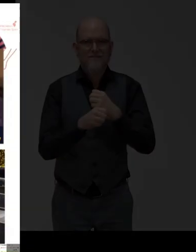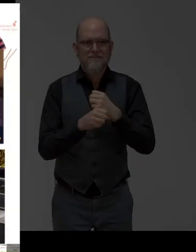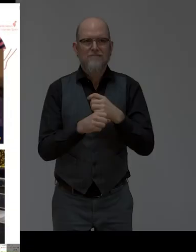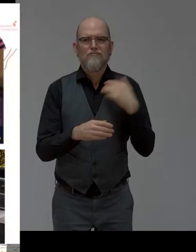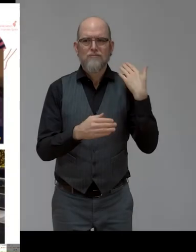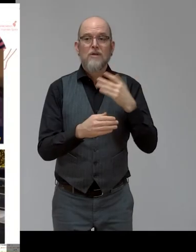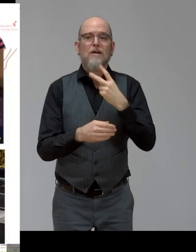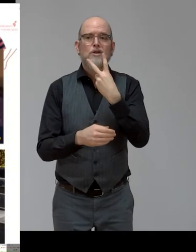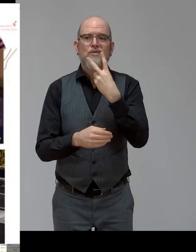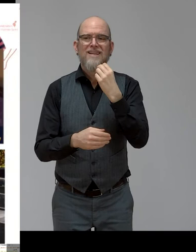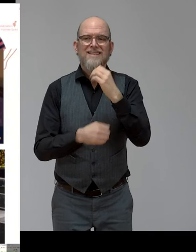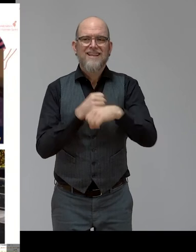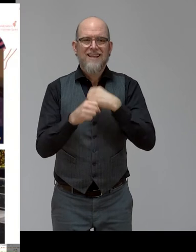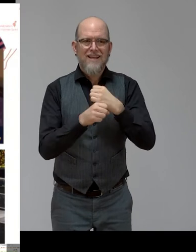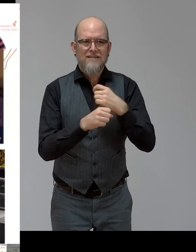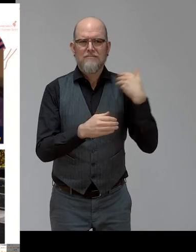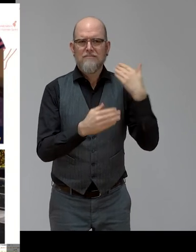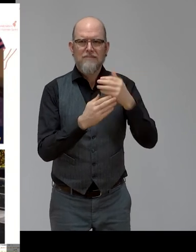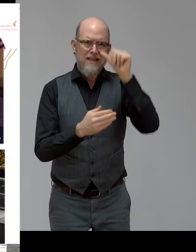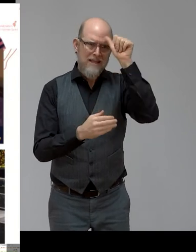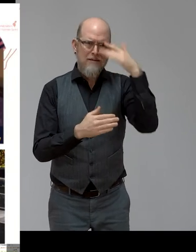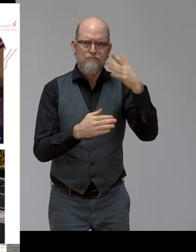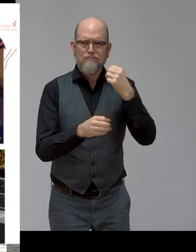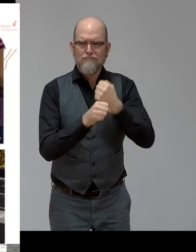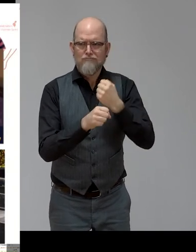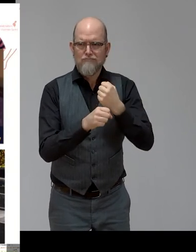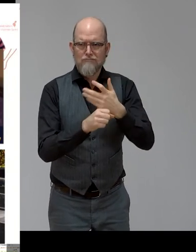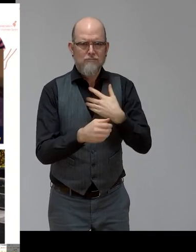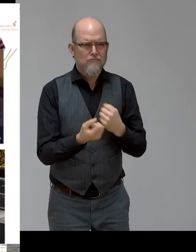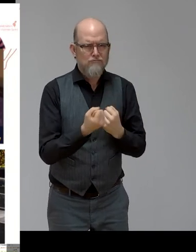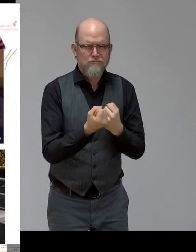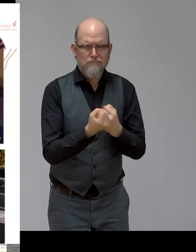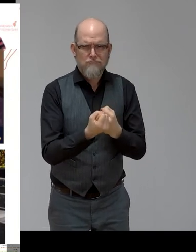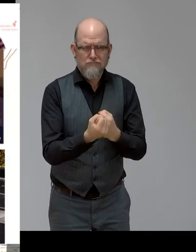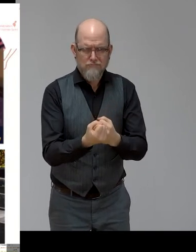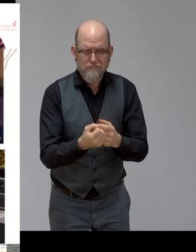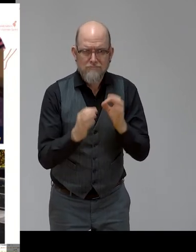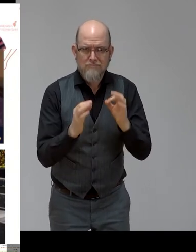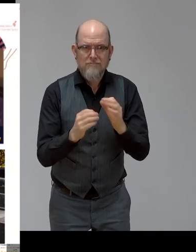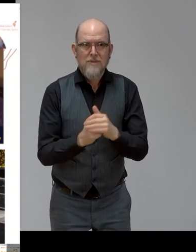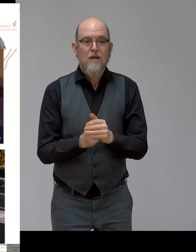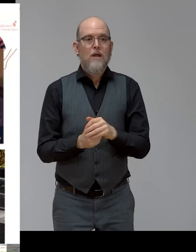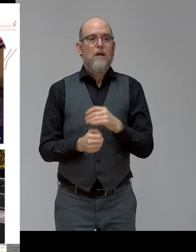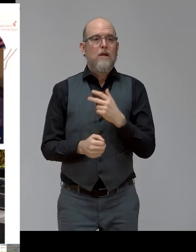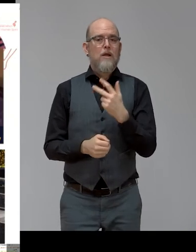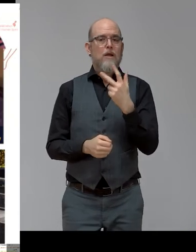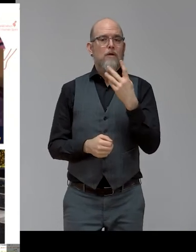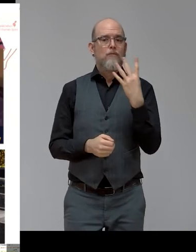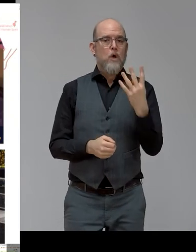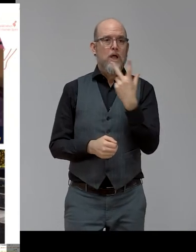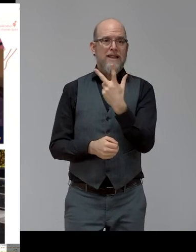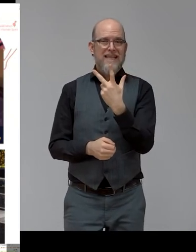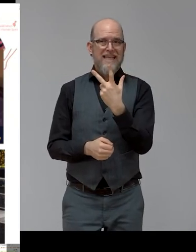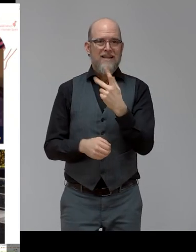impairment. Today, the highest fresher salary of a visually impaired is 43 times higher than the median per